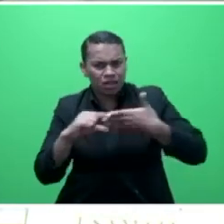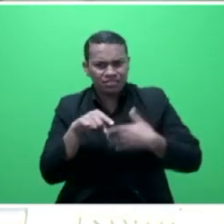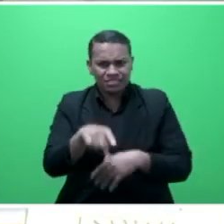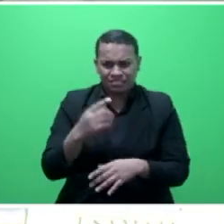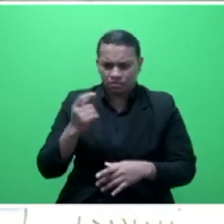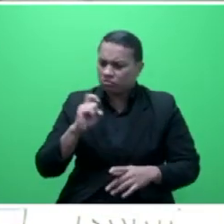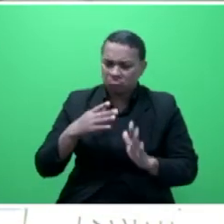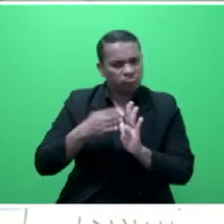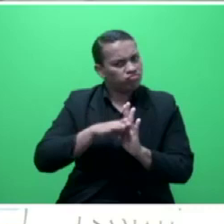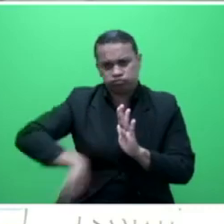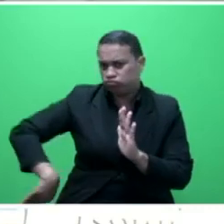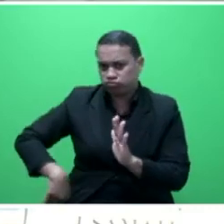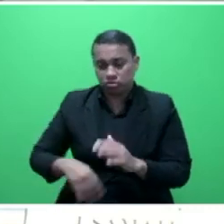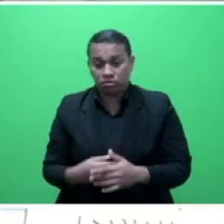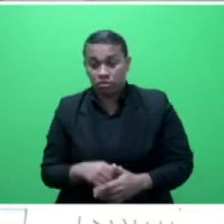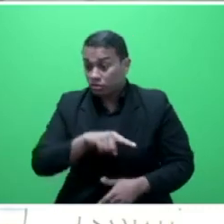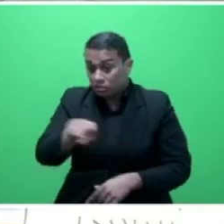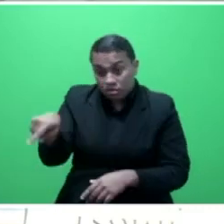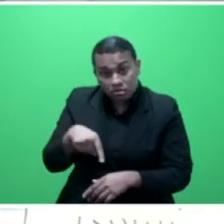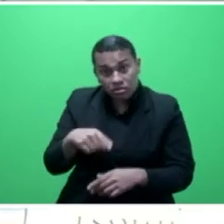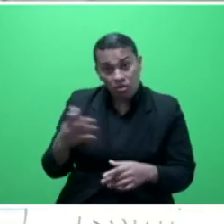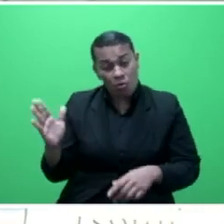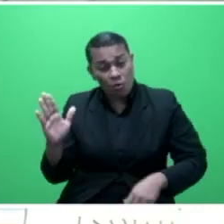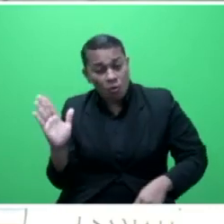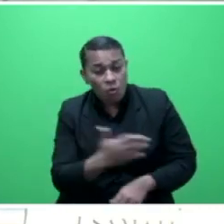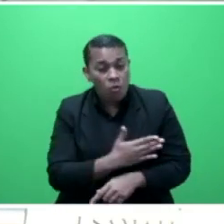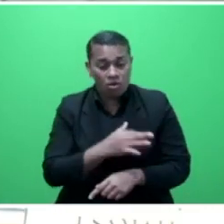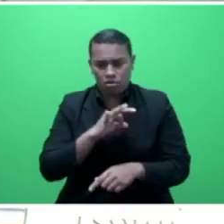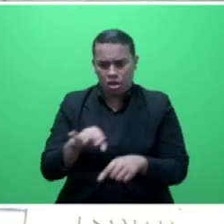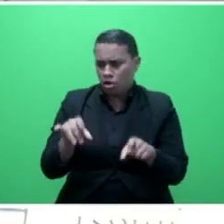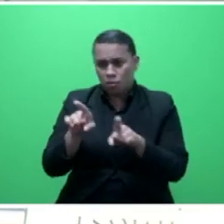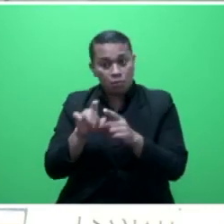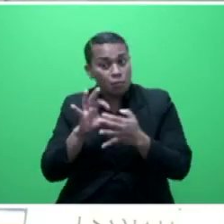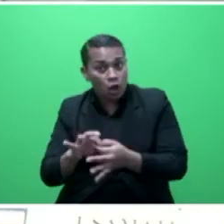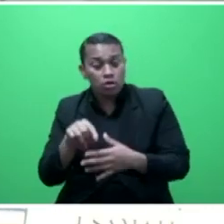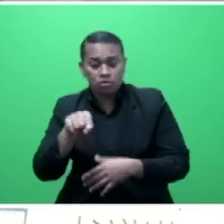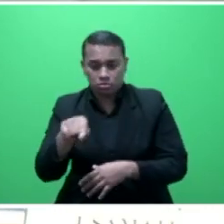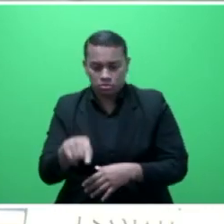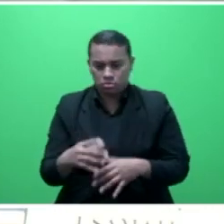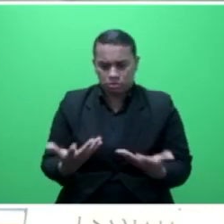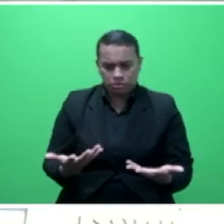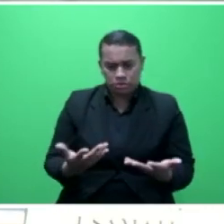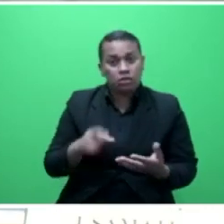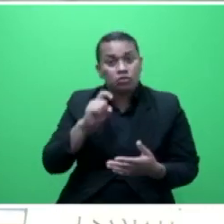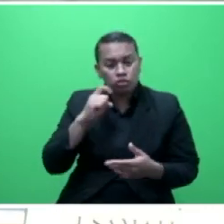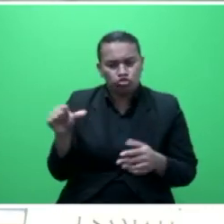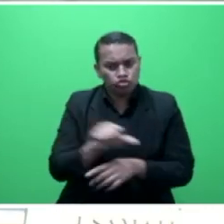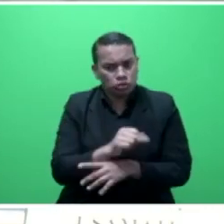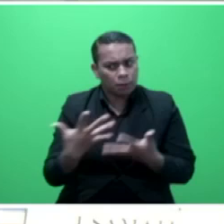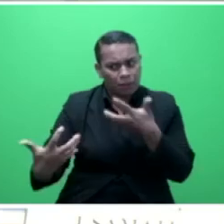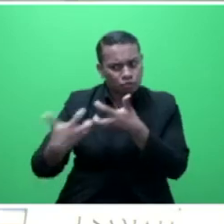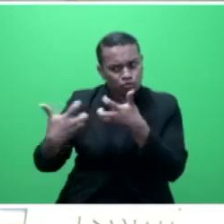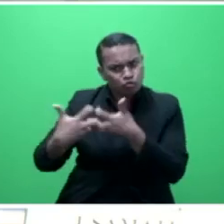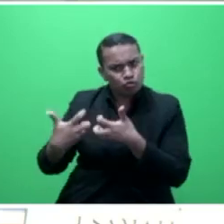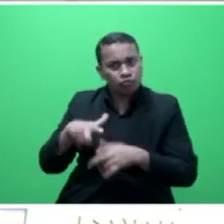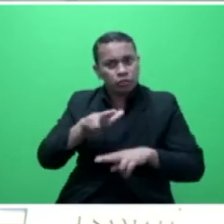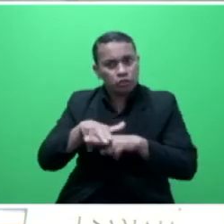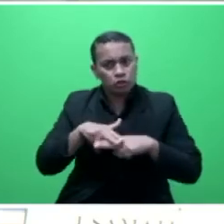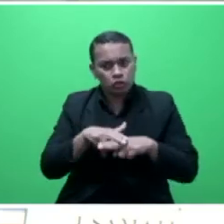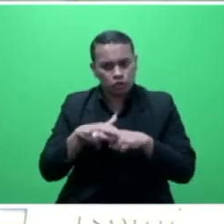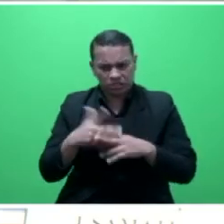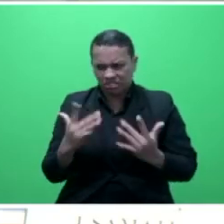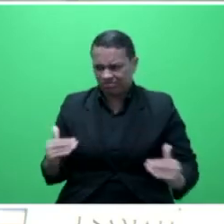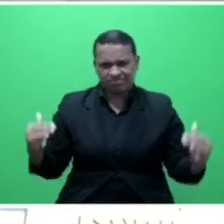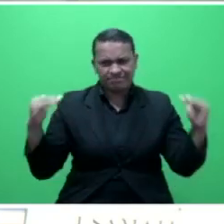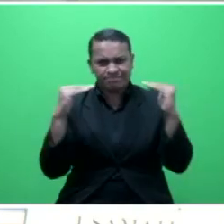these exemptions, but all non-hybrid cars must meet Euro 4 fuel standards. The luxury vehicle, Mr. Speaker, sir,